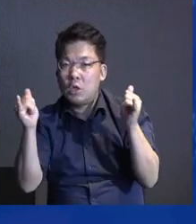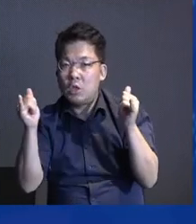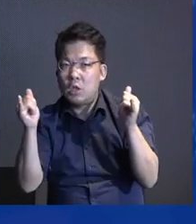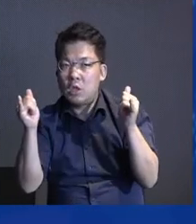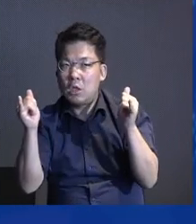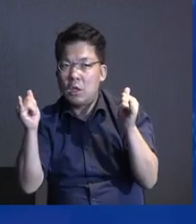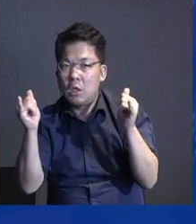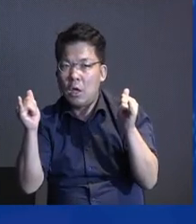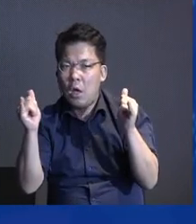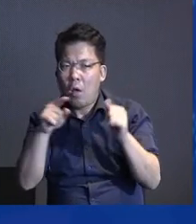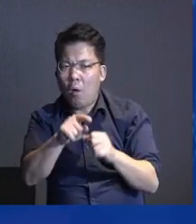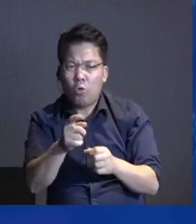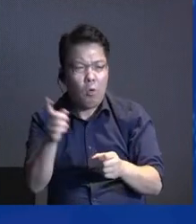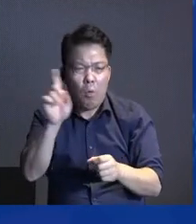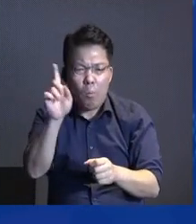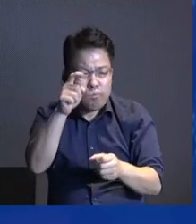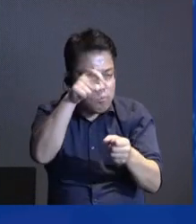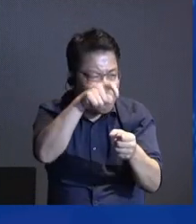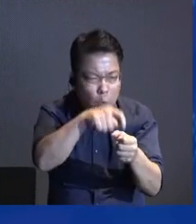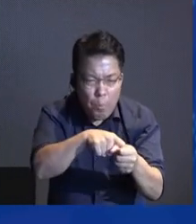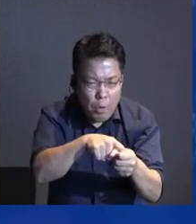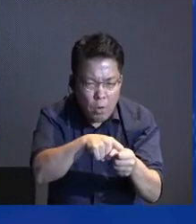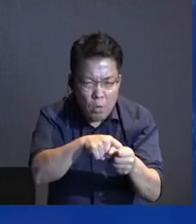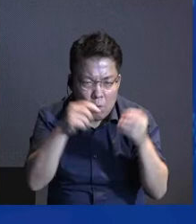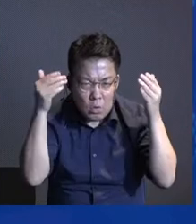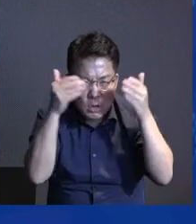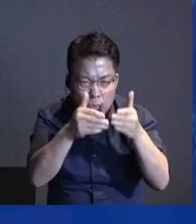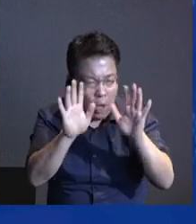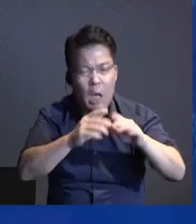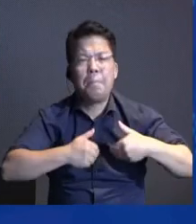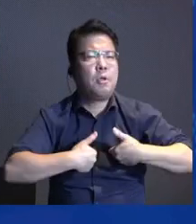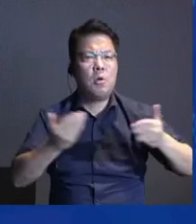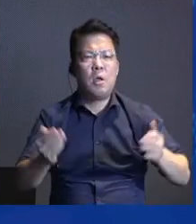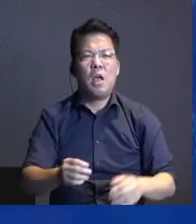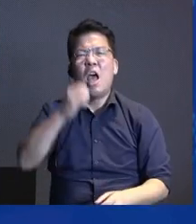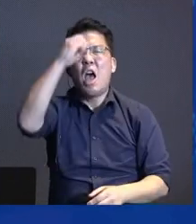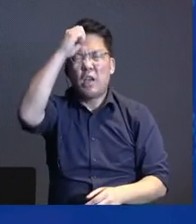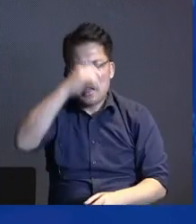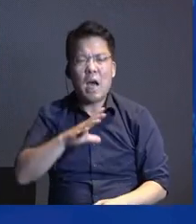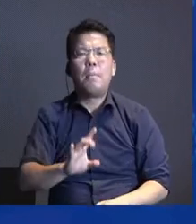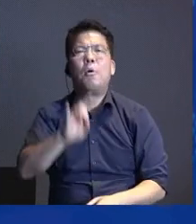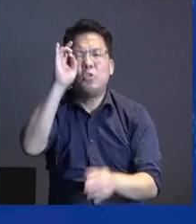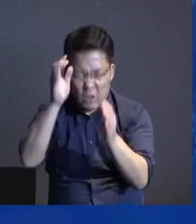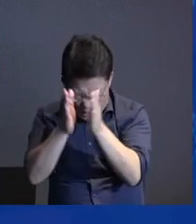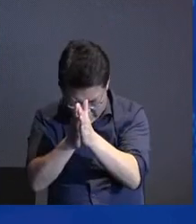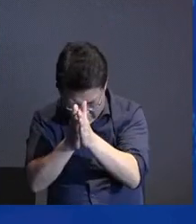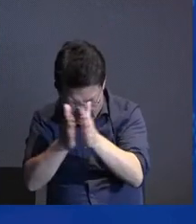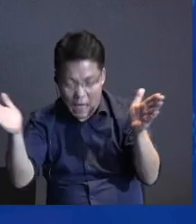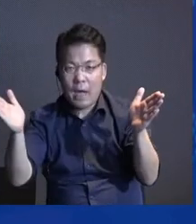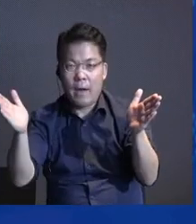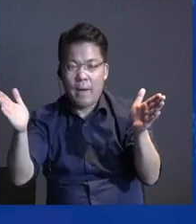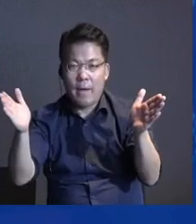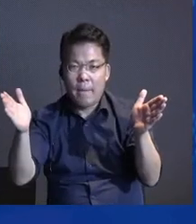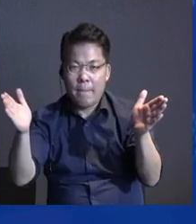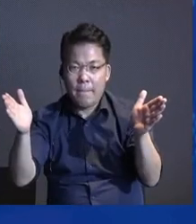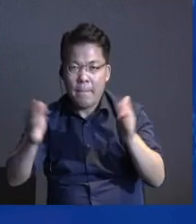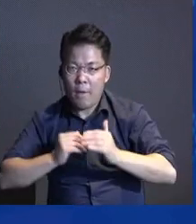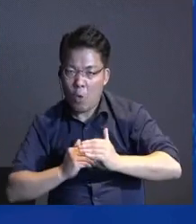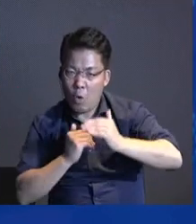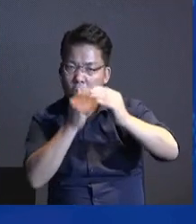grew together and then organizes things themselves, or a cooperation partner or some other moderator